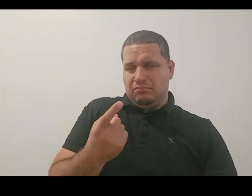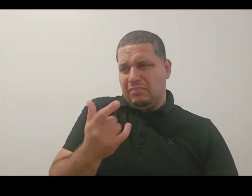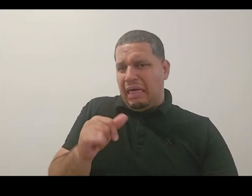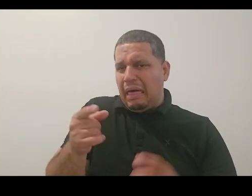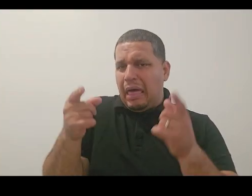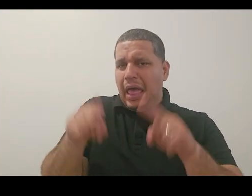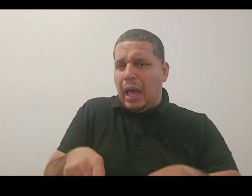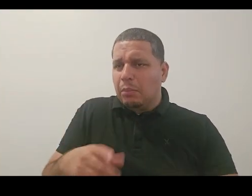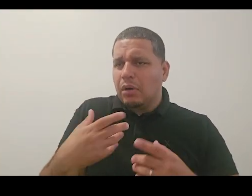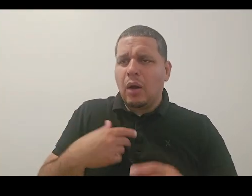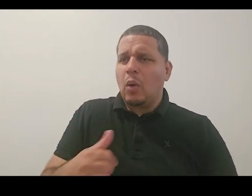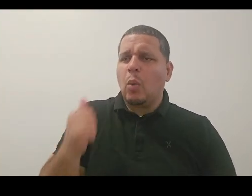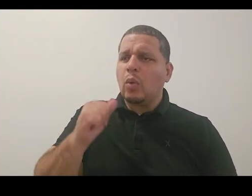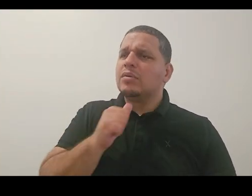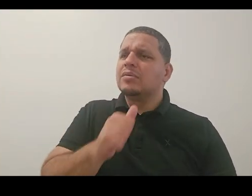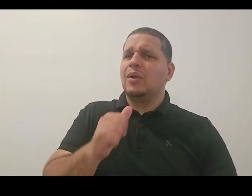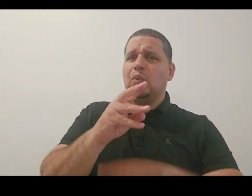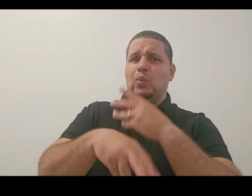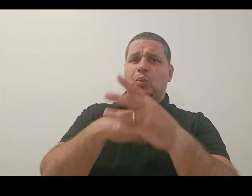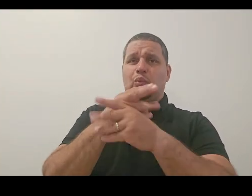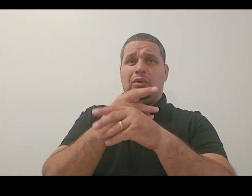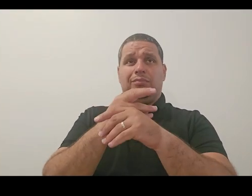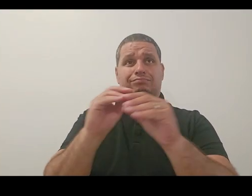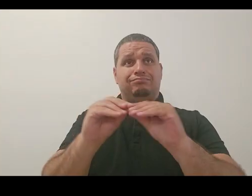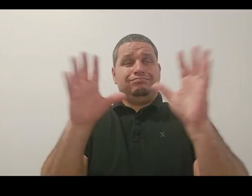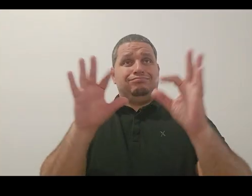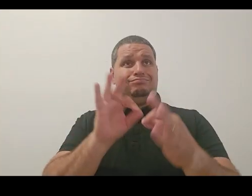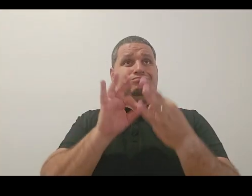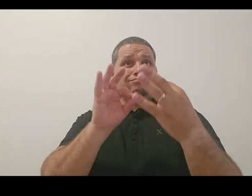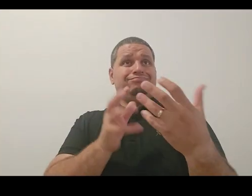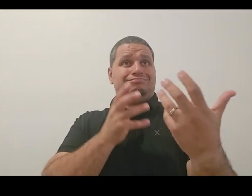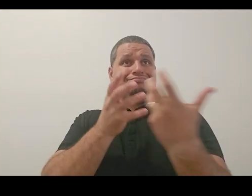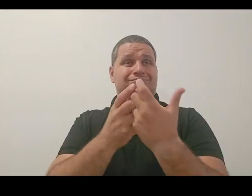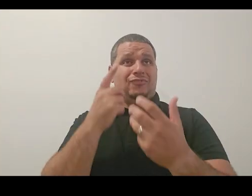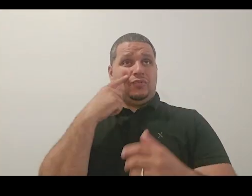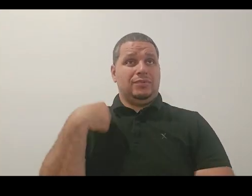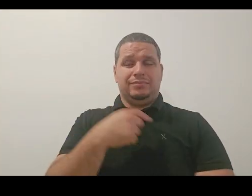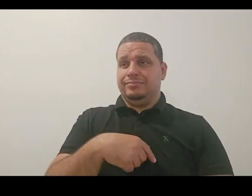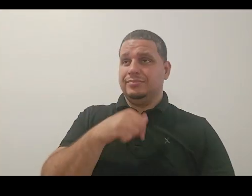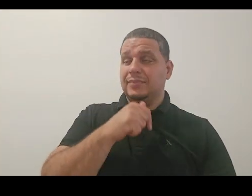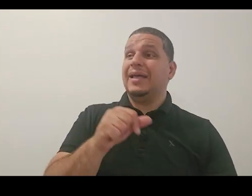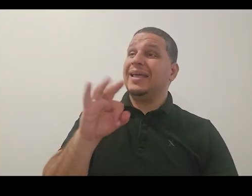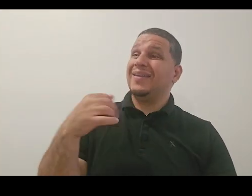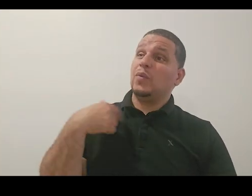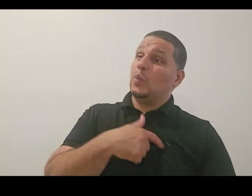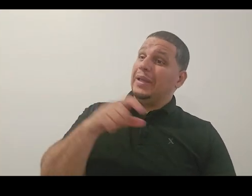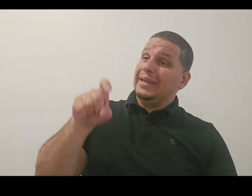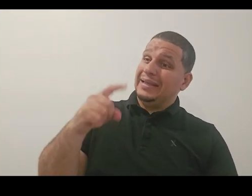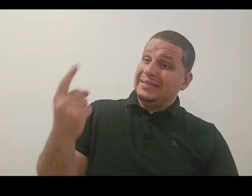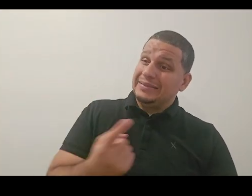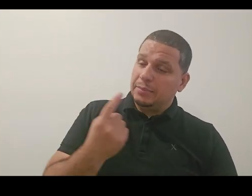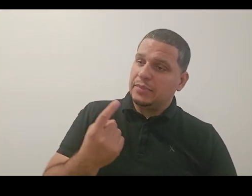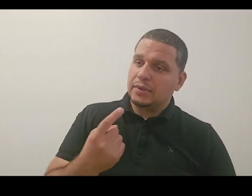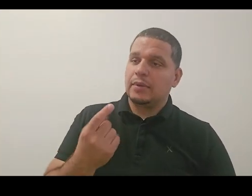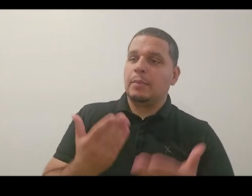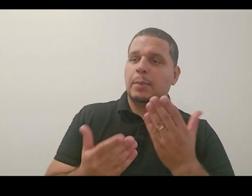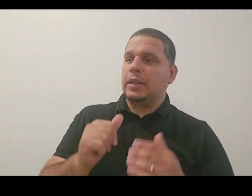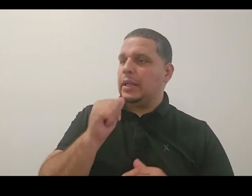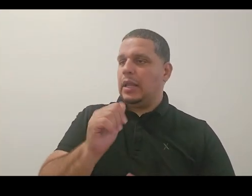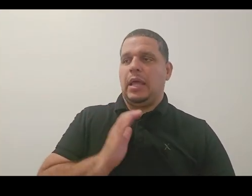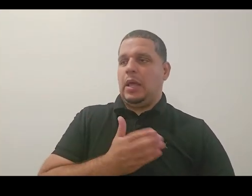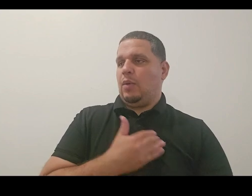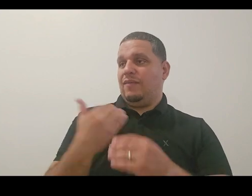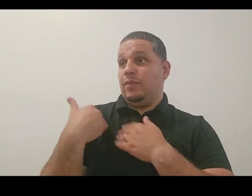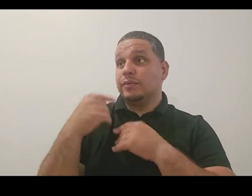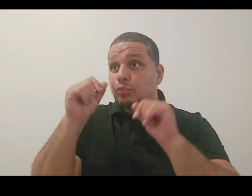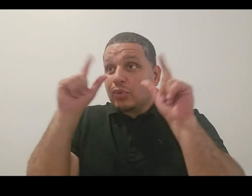something, which happens, I'm not going to deny that because the world isn't made accessible to us. Point number 2. So if we need something,